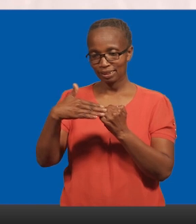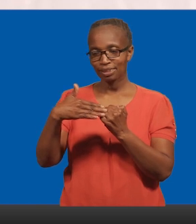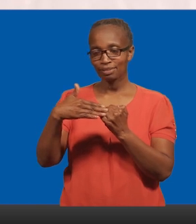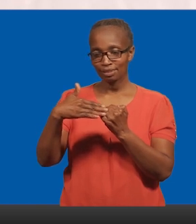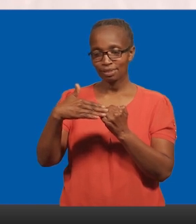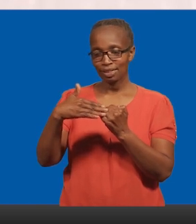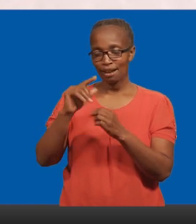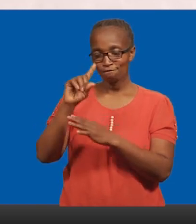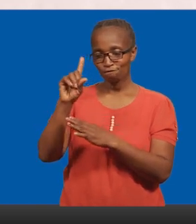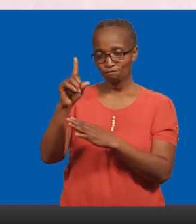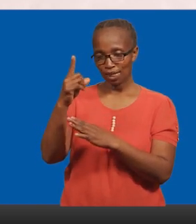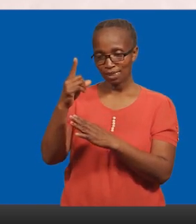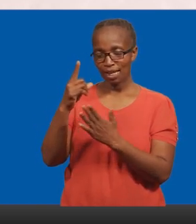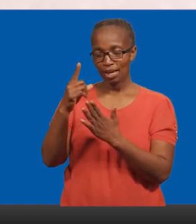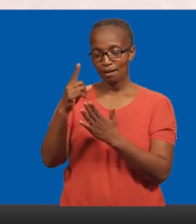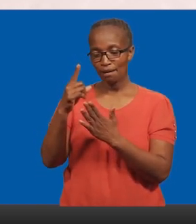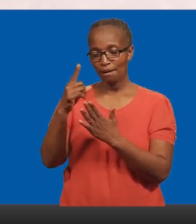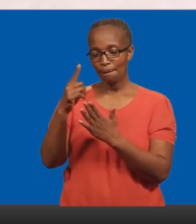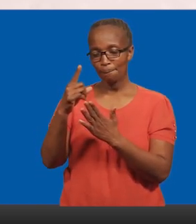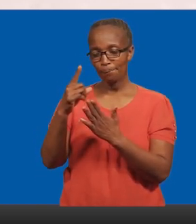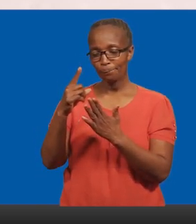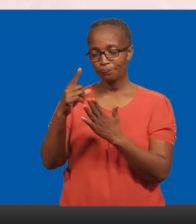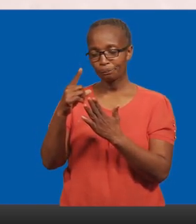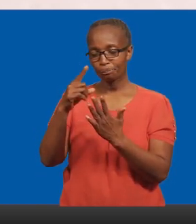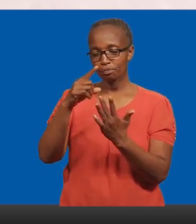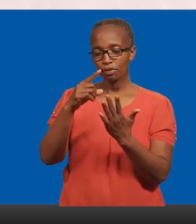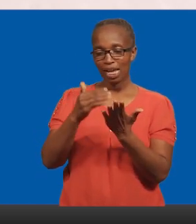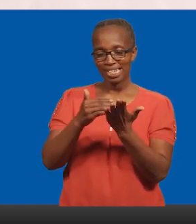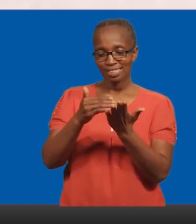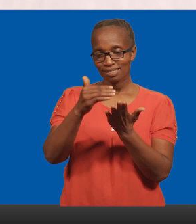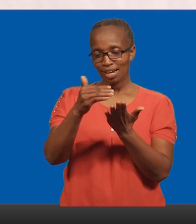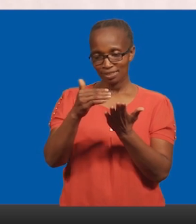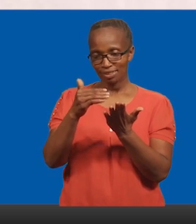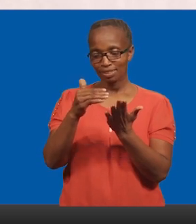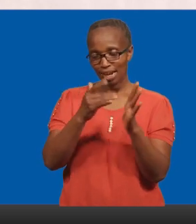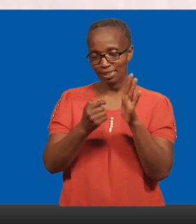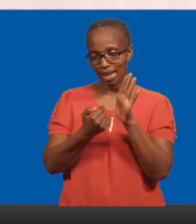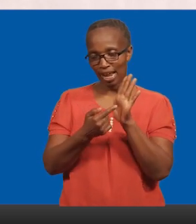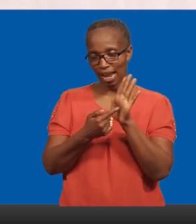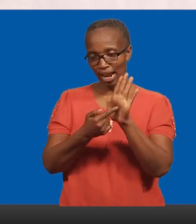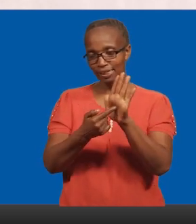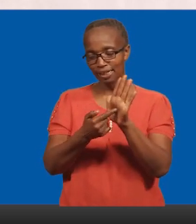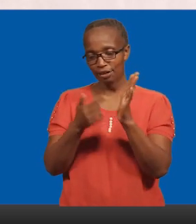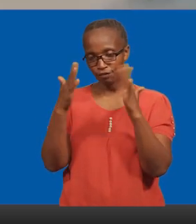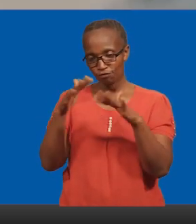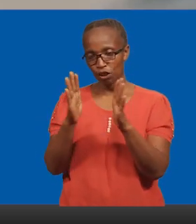239 priority sites have been identified with a total area of